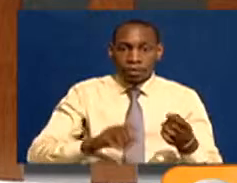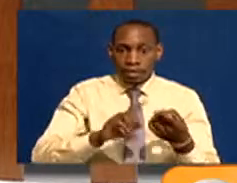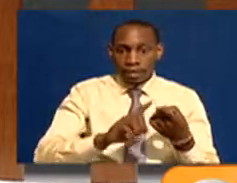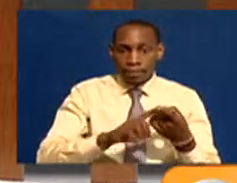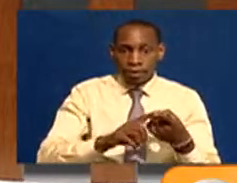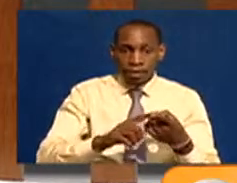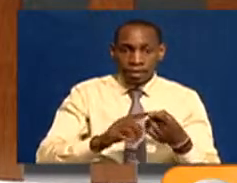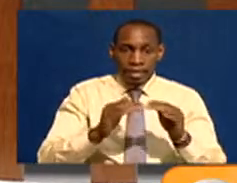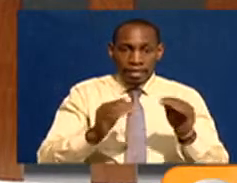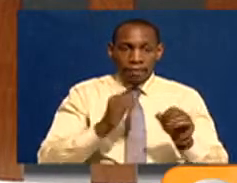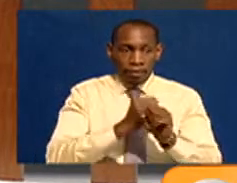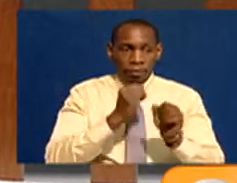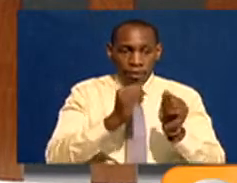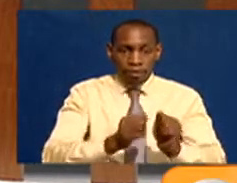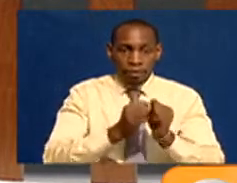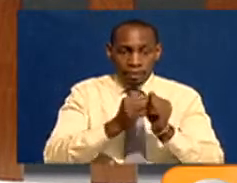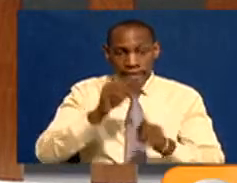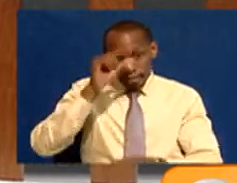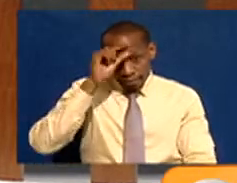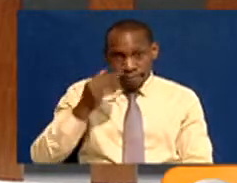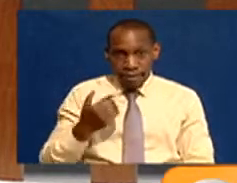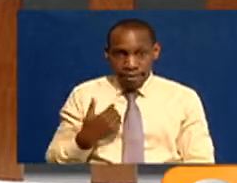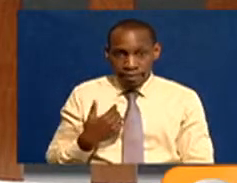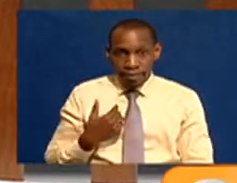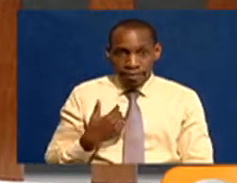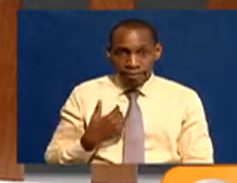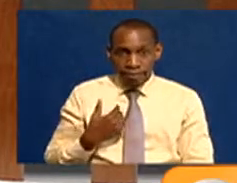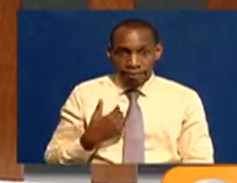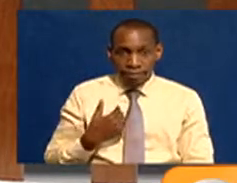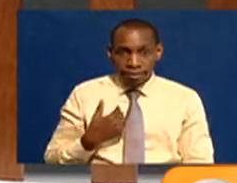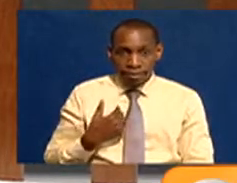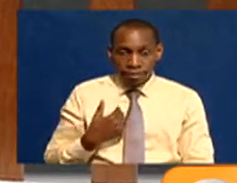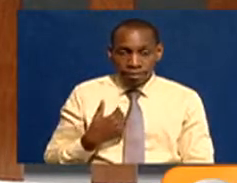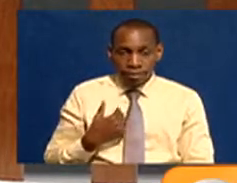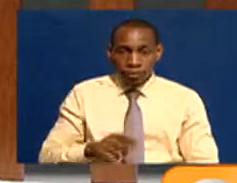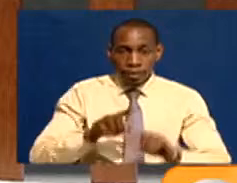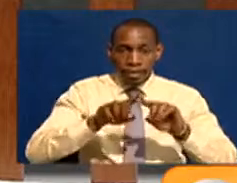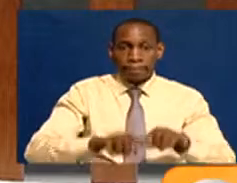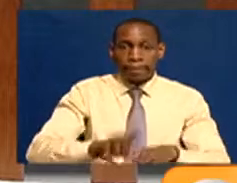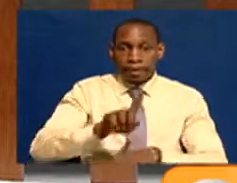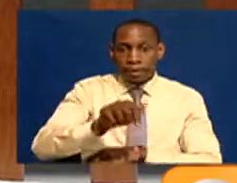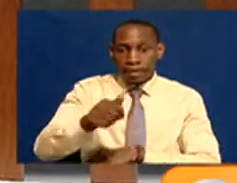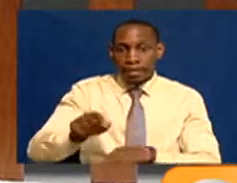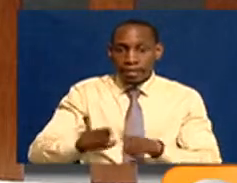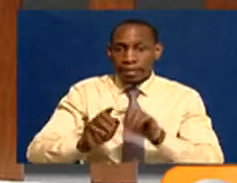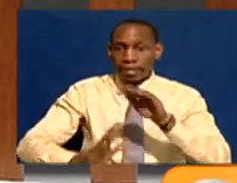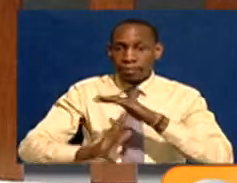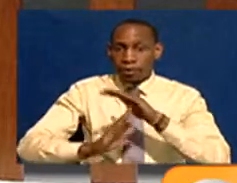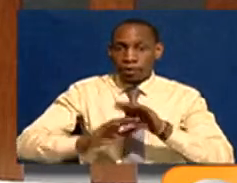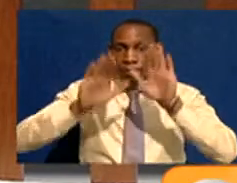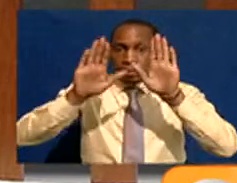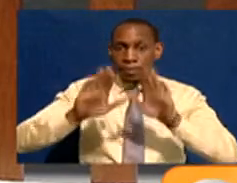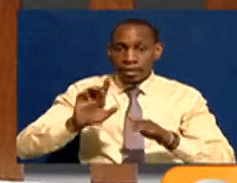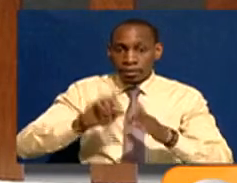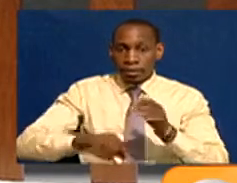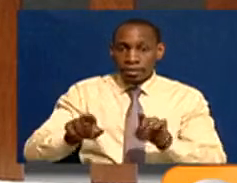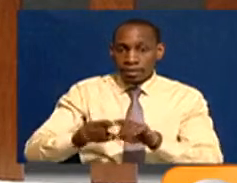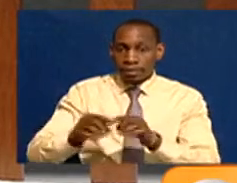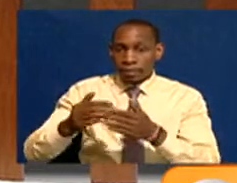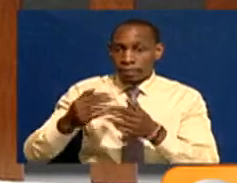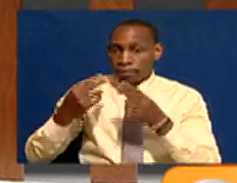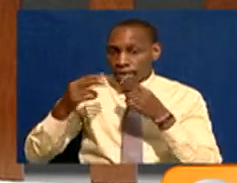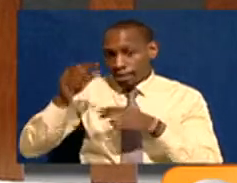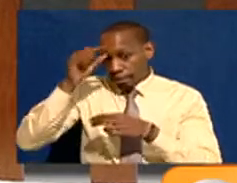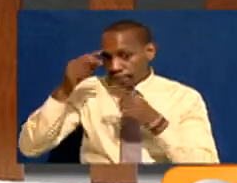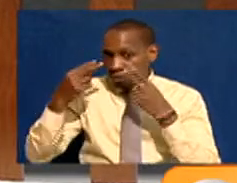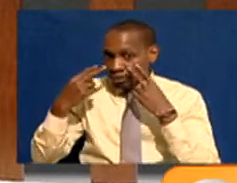of collaboration that we have in this government, the interdependability that we have, but most important, and we've seen other governments before, the